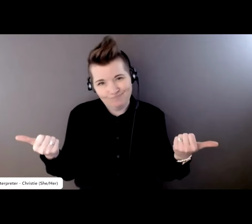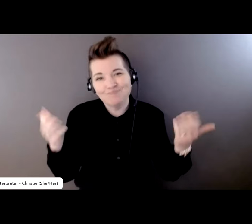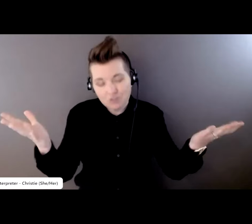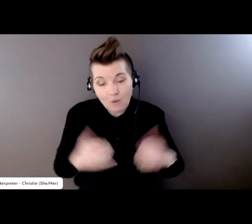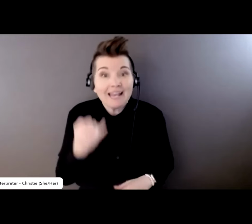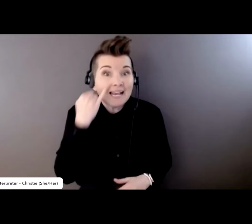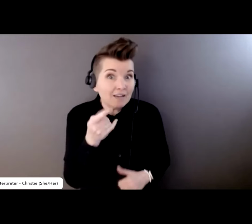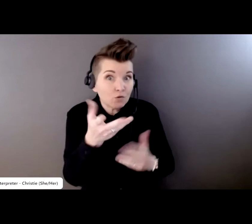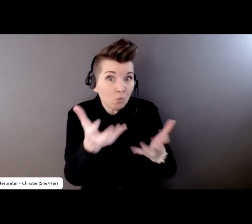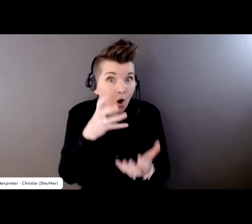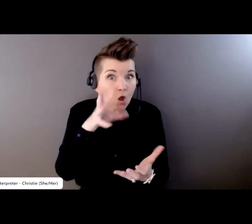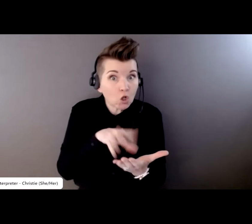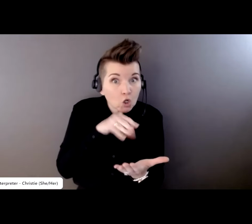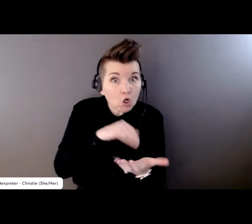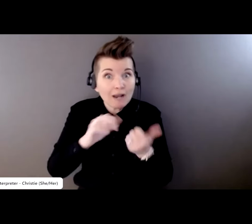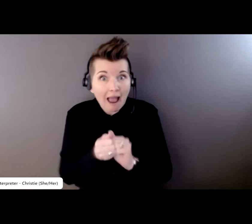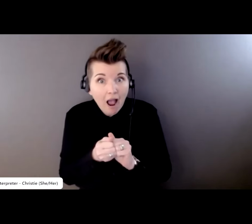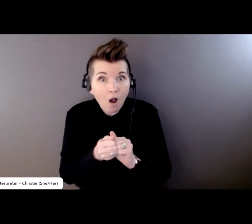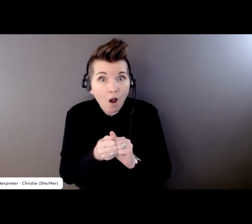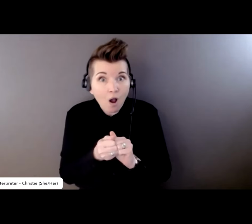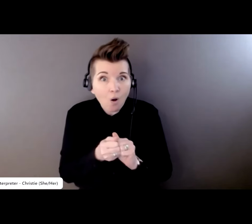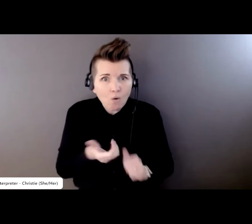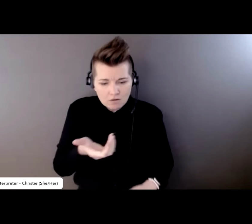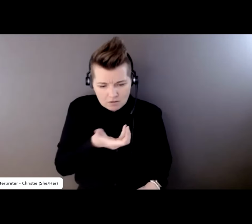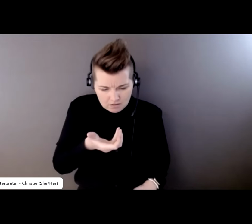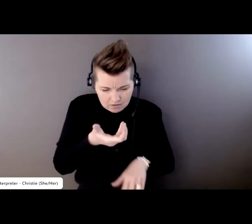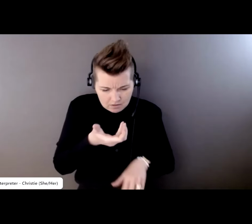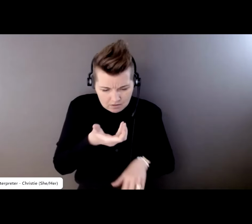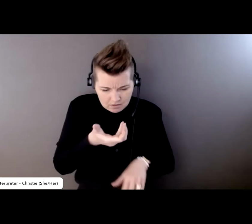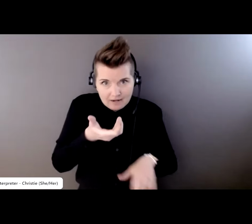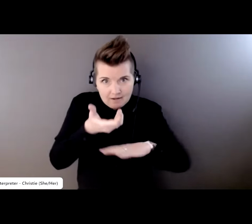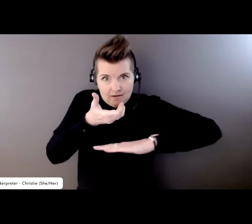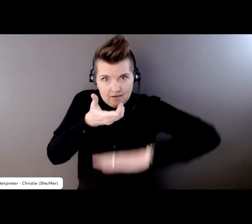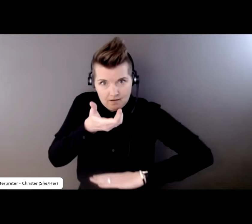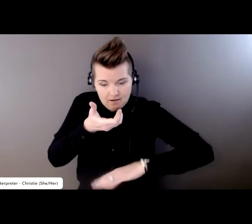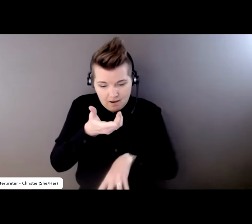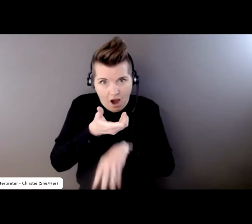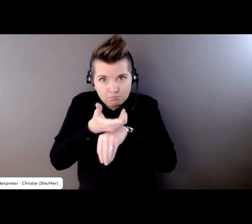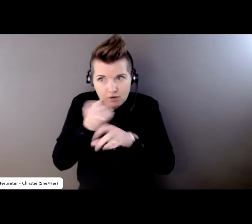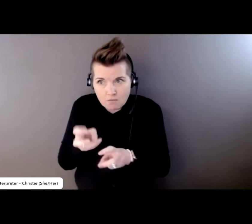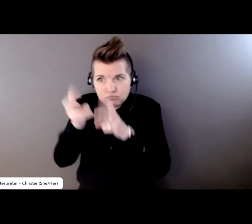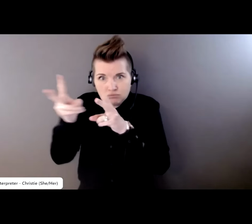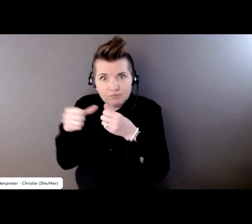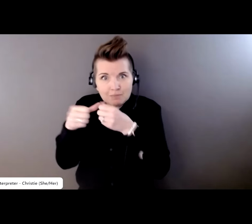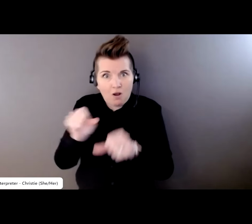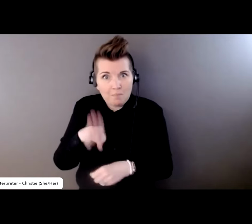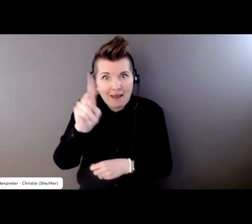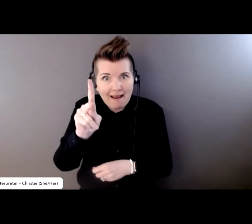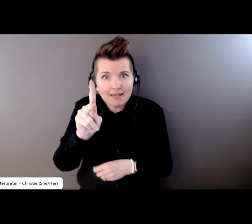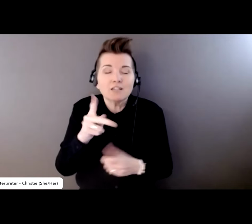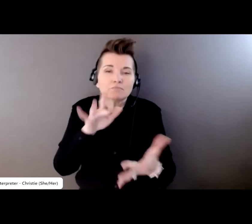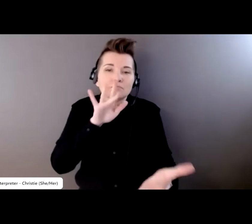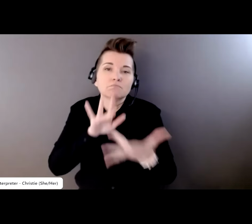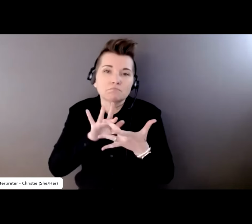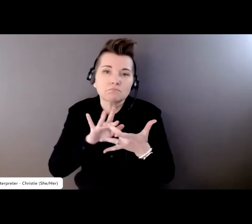learn, give us a Connected Canadians a call and we can help you with that process, because it, for me, has been